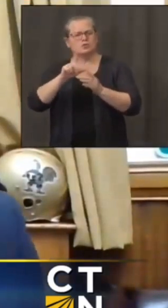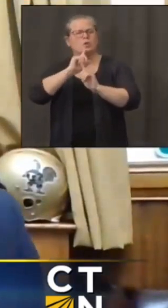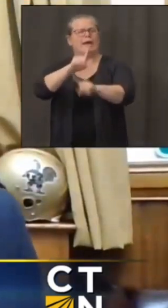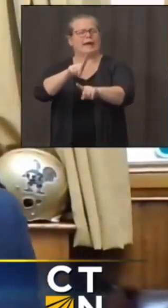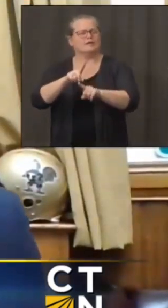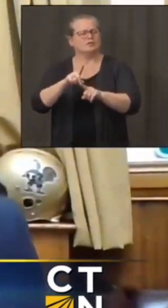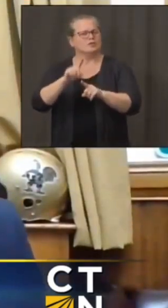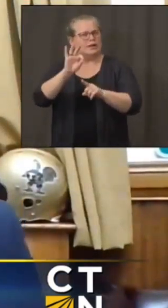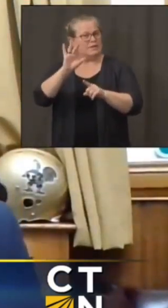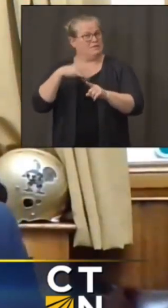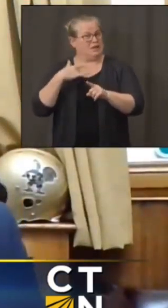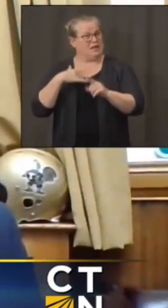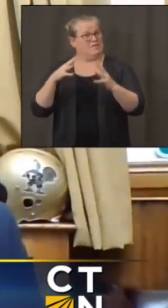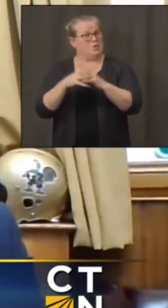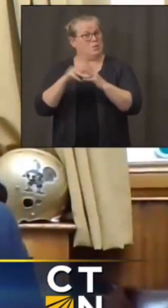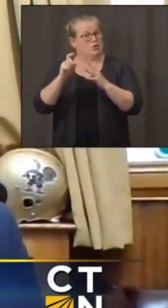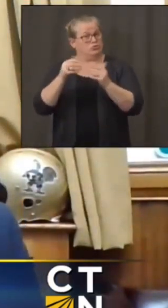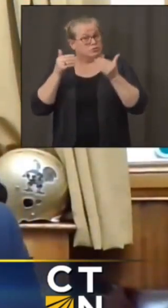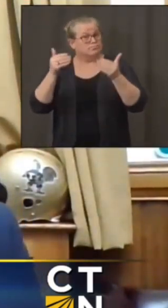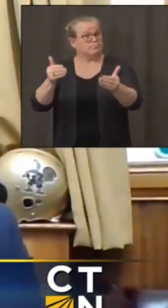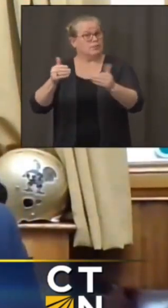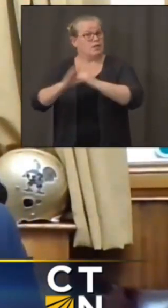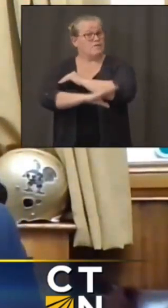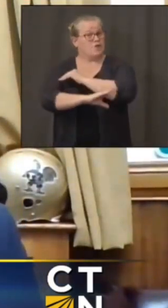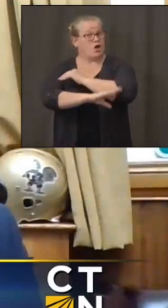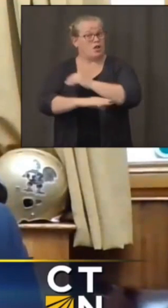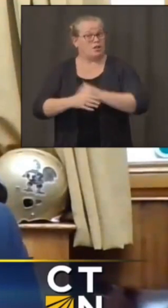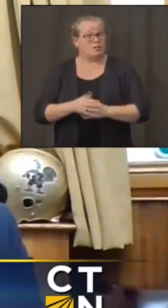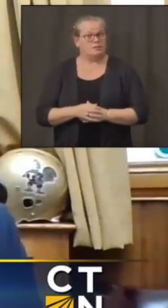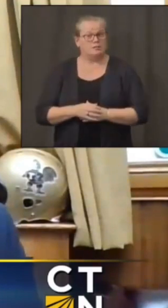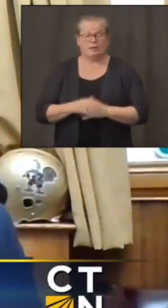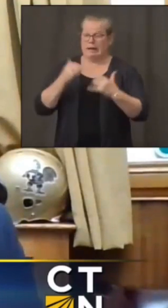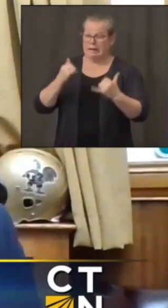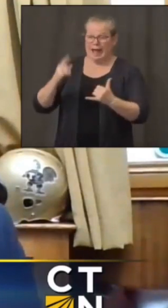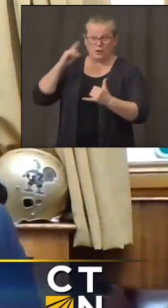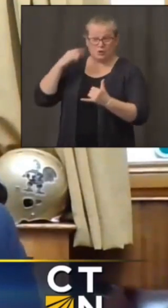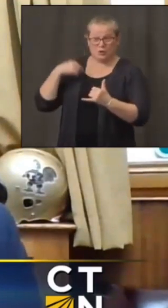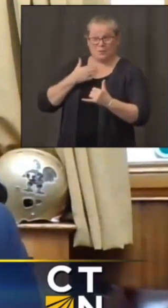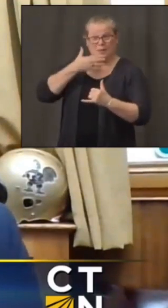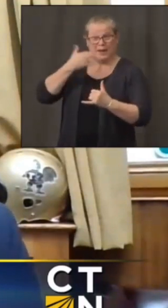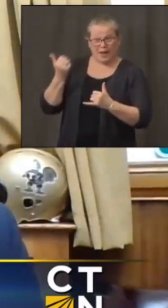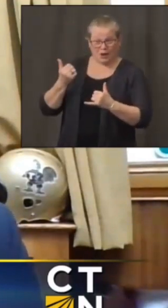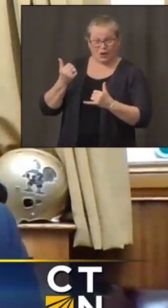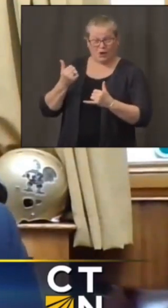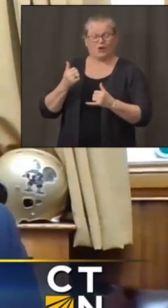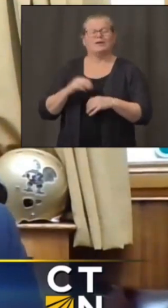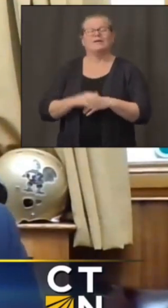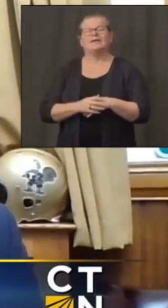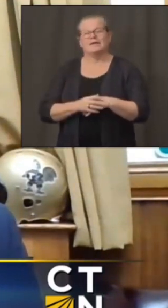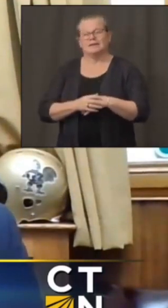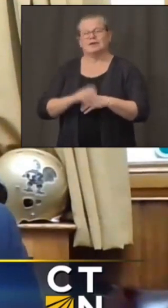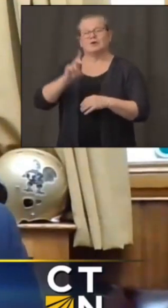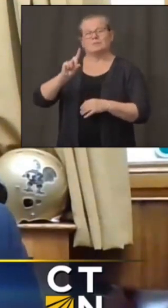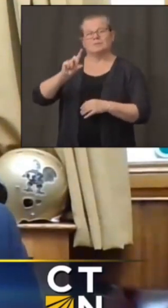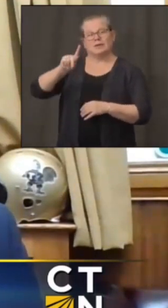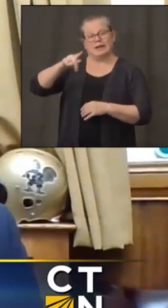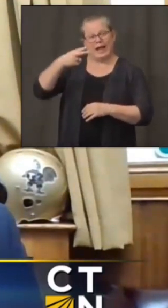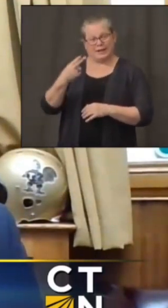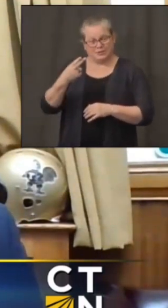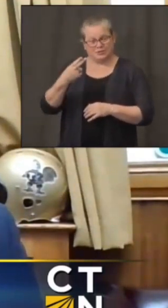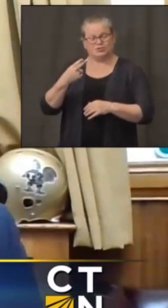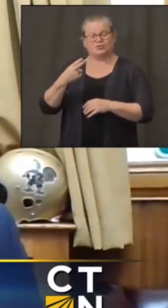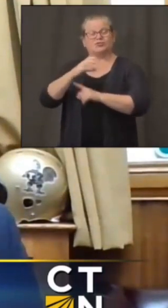clearly. Perfect. So as I stated before, the Department of Public Health, under the leadership of